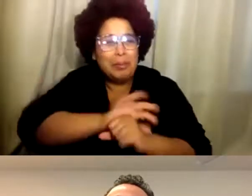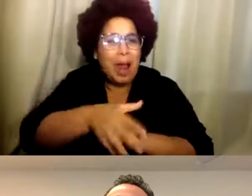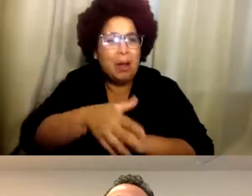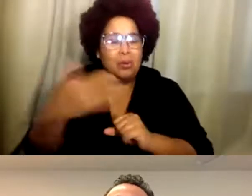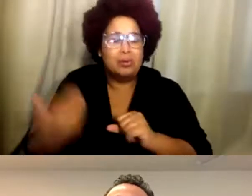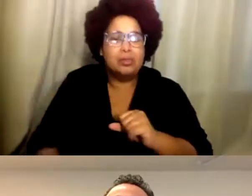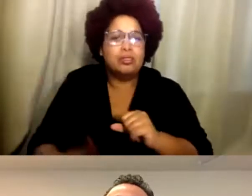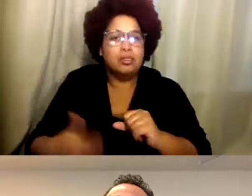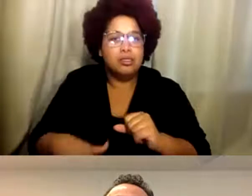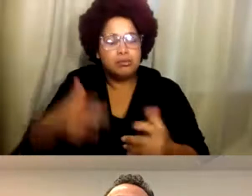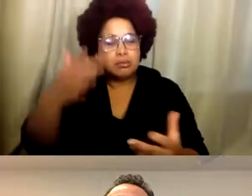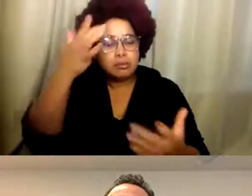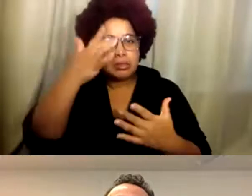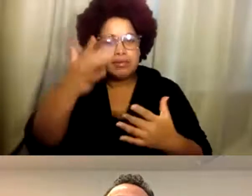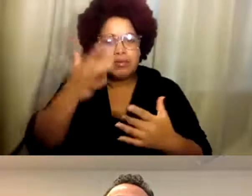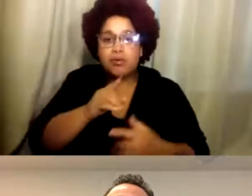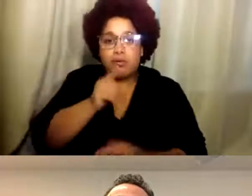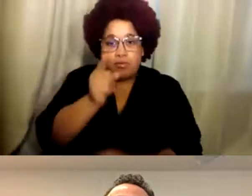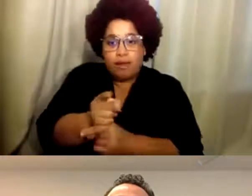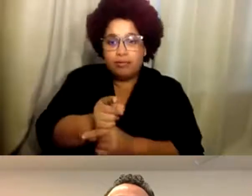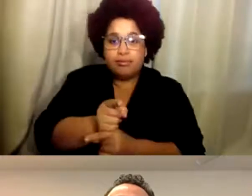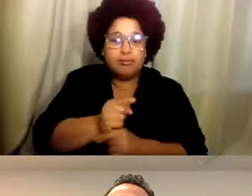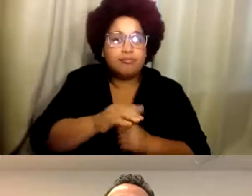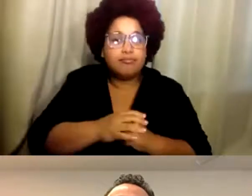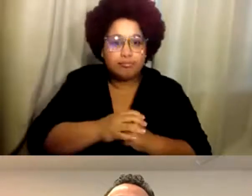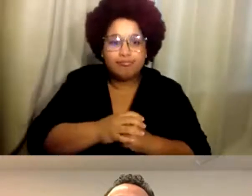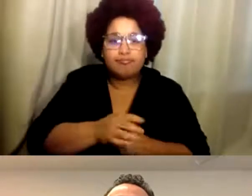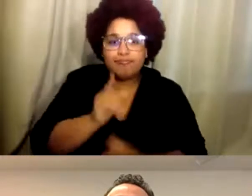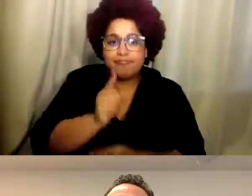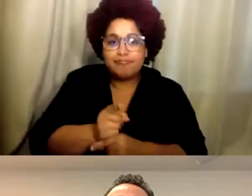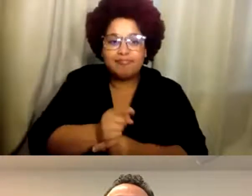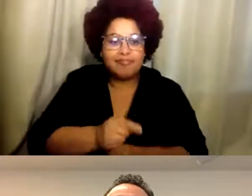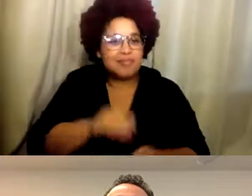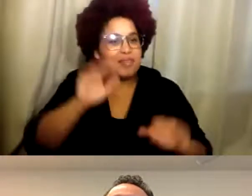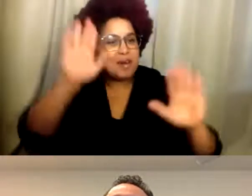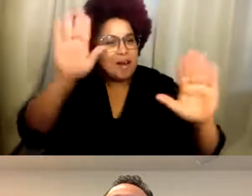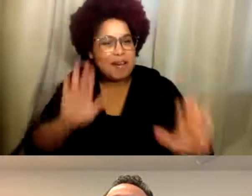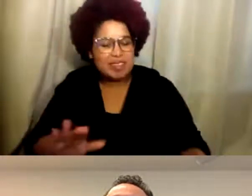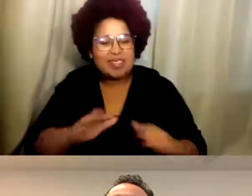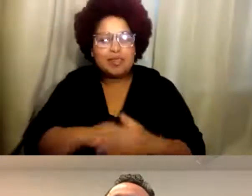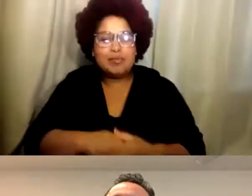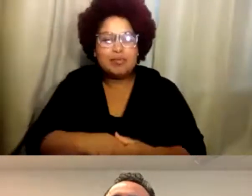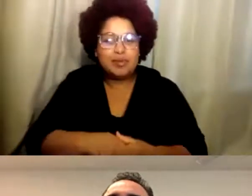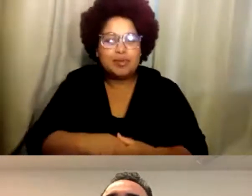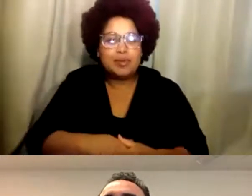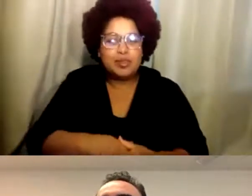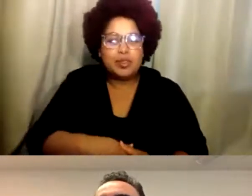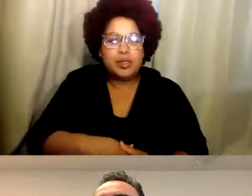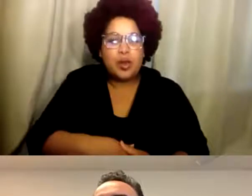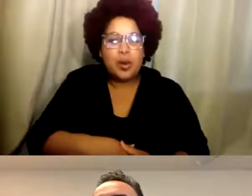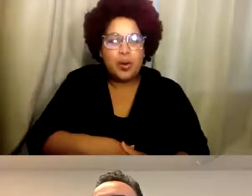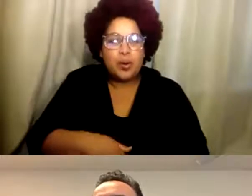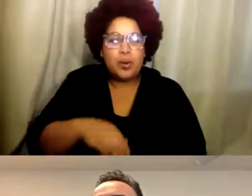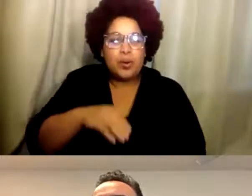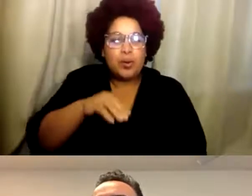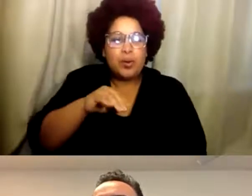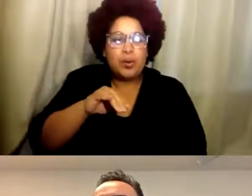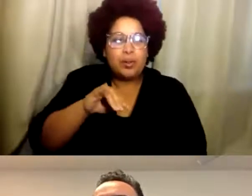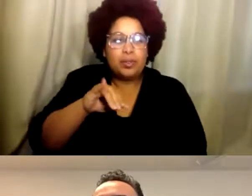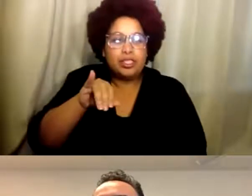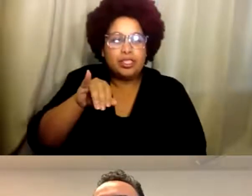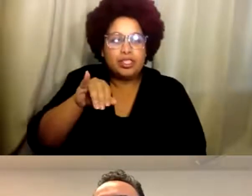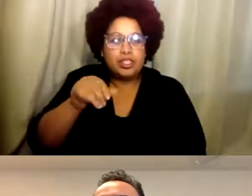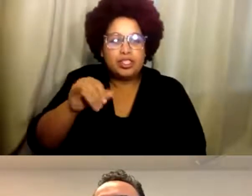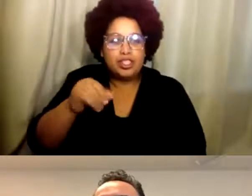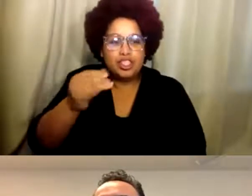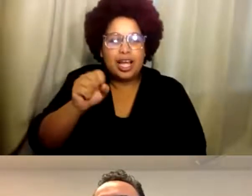you're absolutely right on. Awesome. So Jesse, one of the things that our community obviously is trying to do is